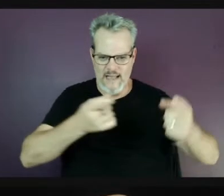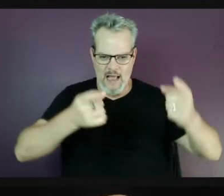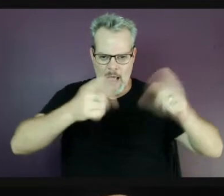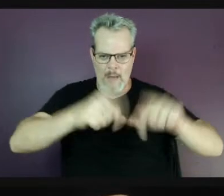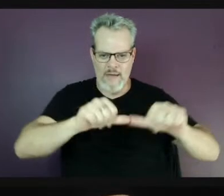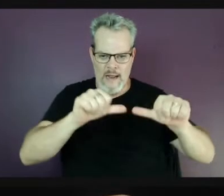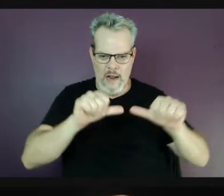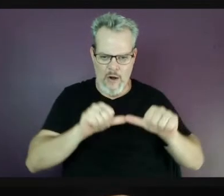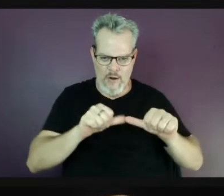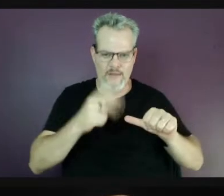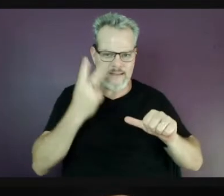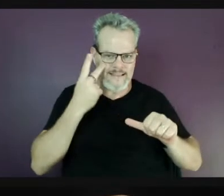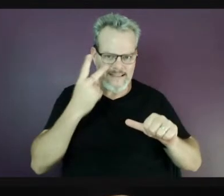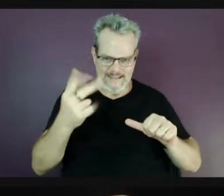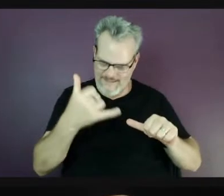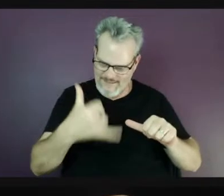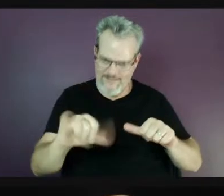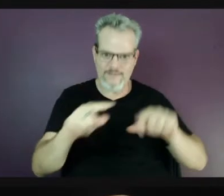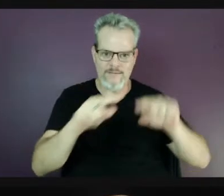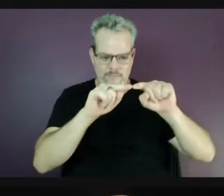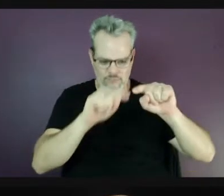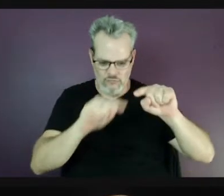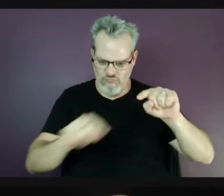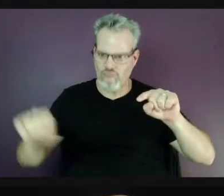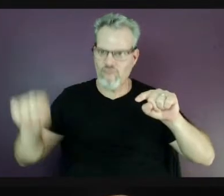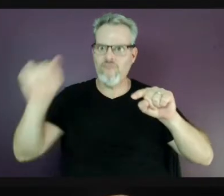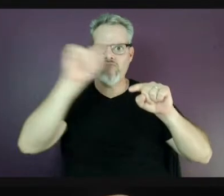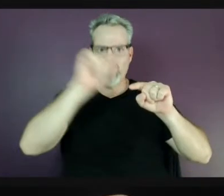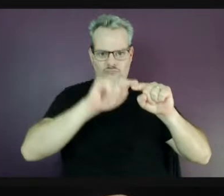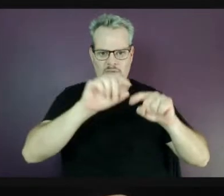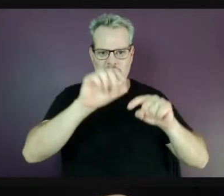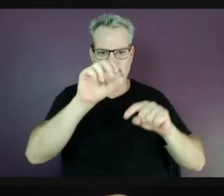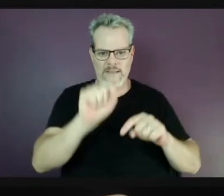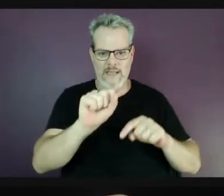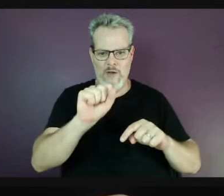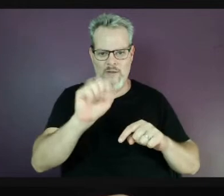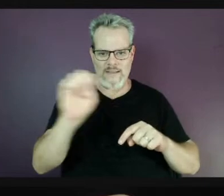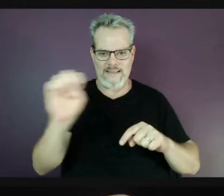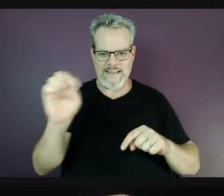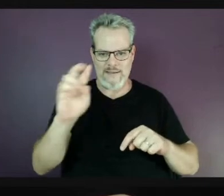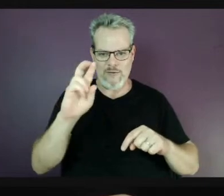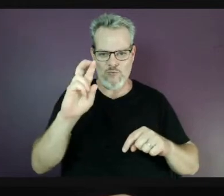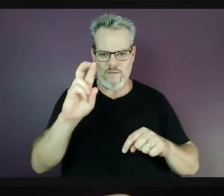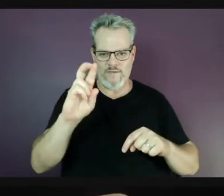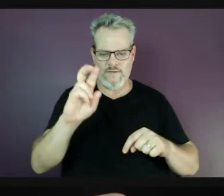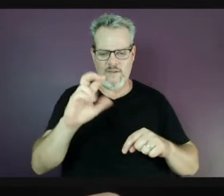see that southeast rift connector active